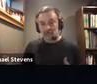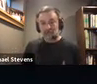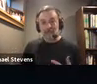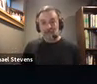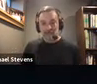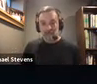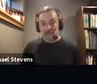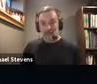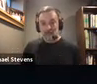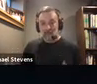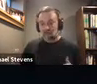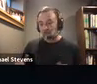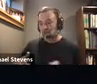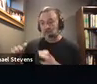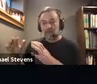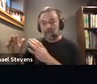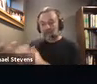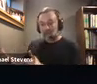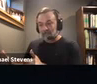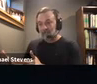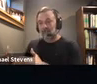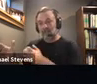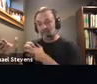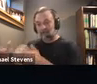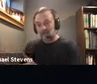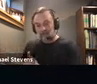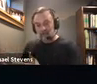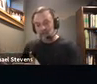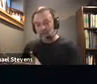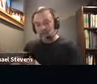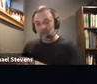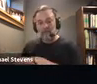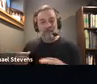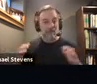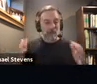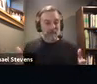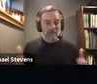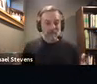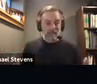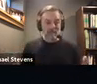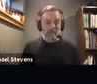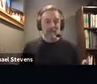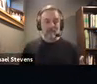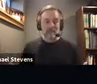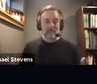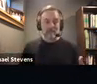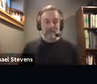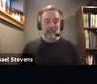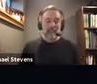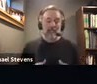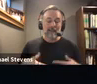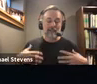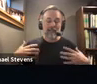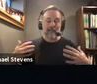that still take place. So from the linguist, there's a ton of manual work from the project management side of companies.